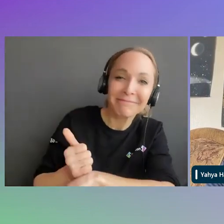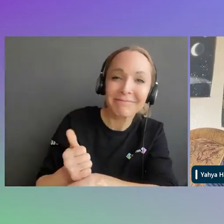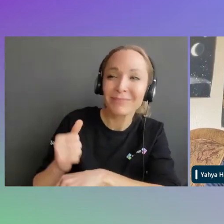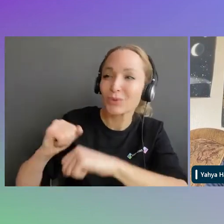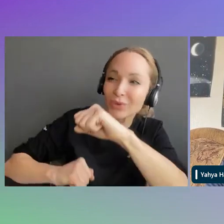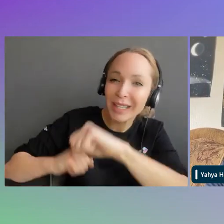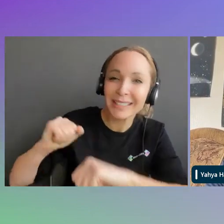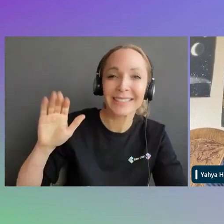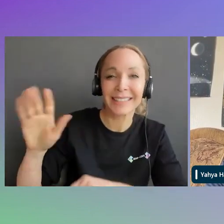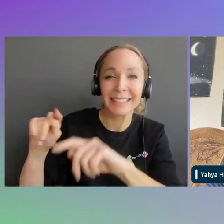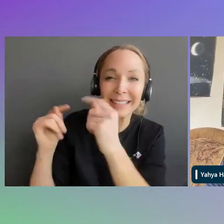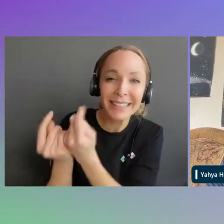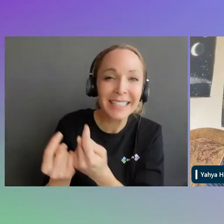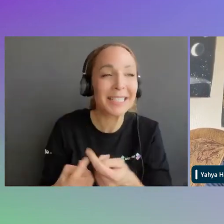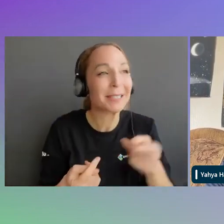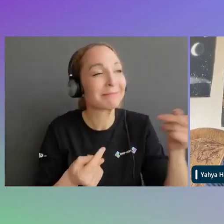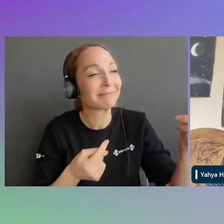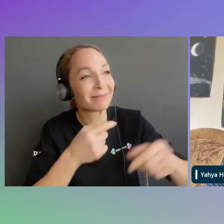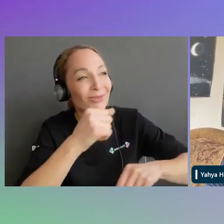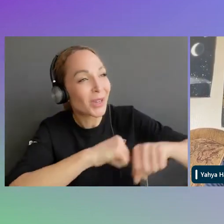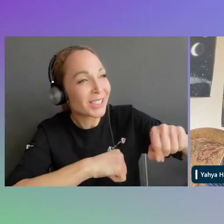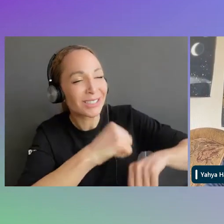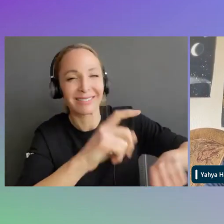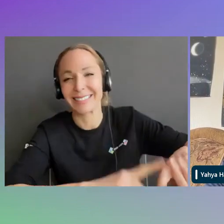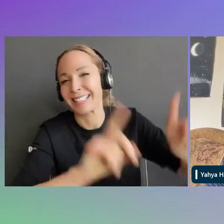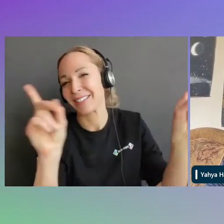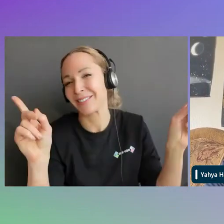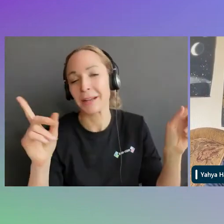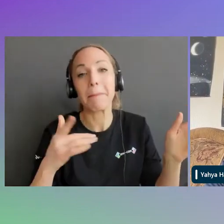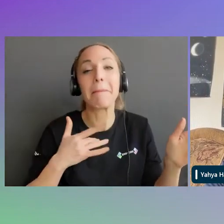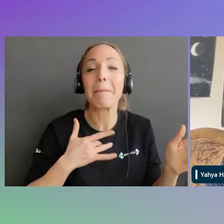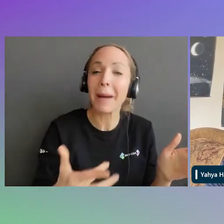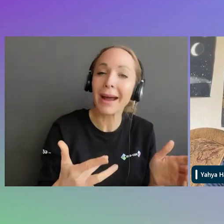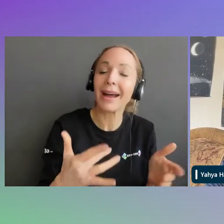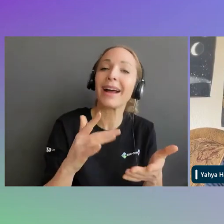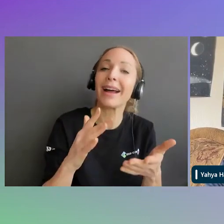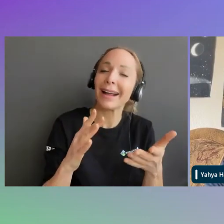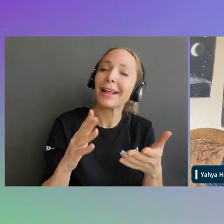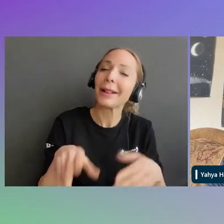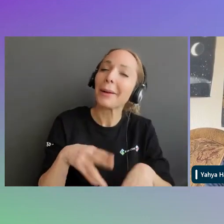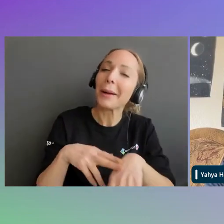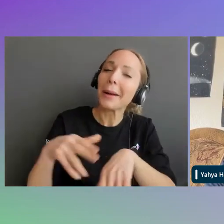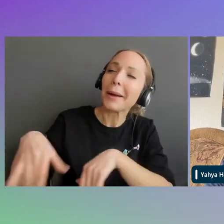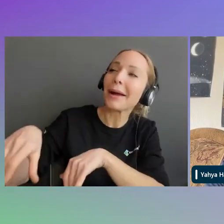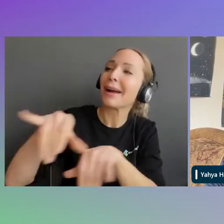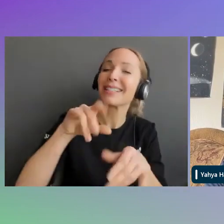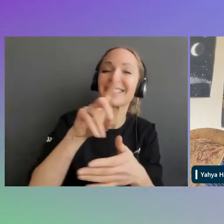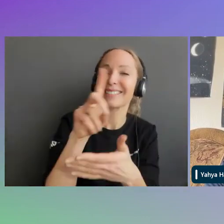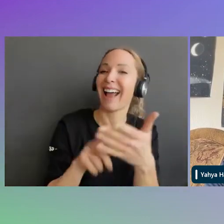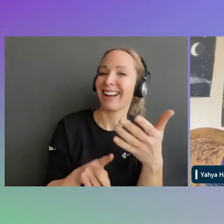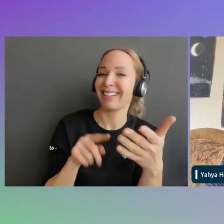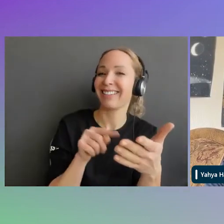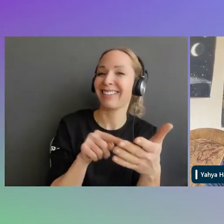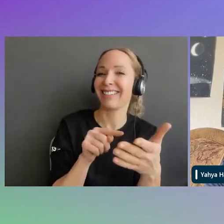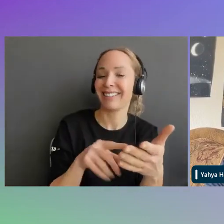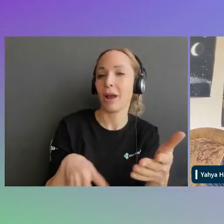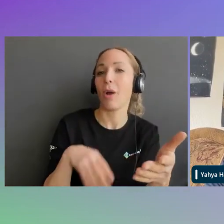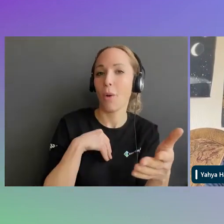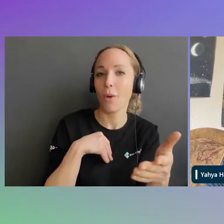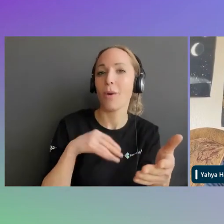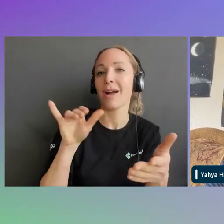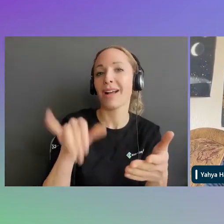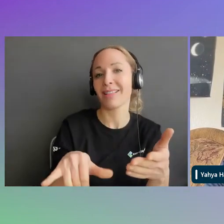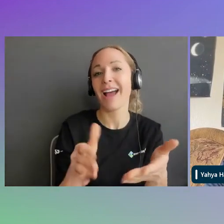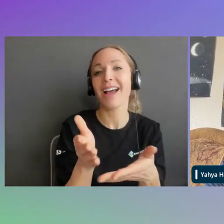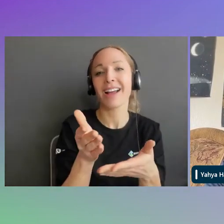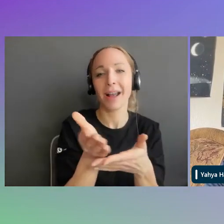times, design is usually the main owners of a design system and a component library. And so